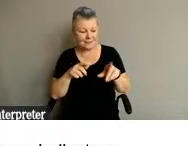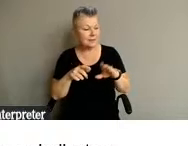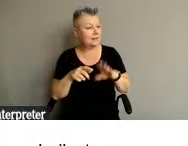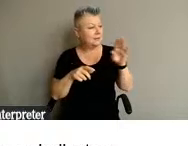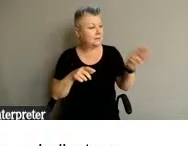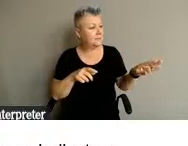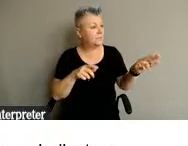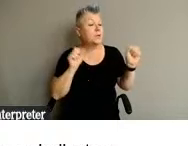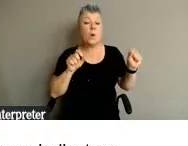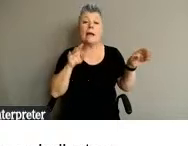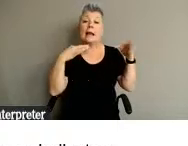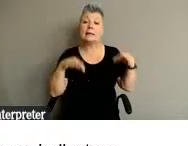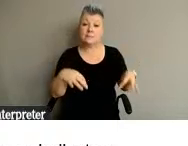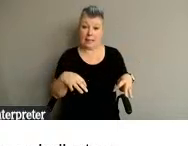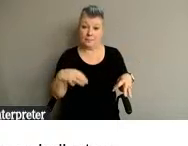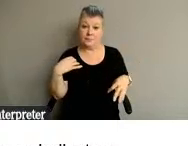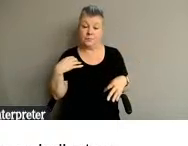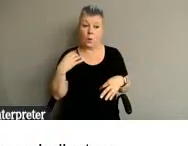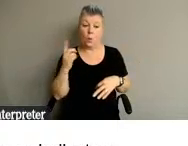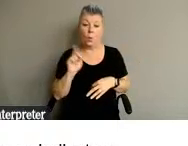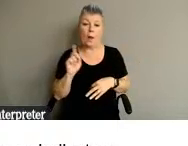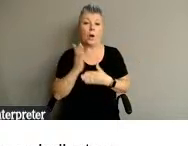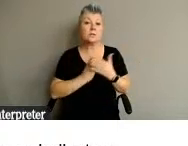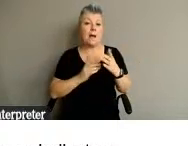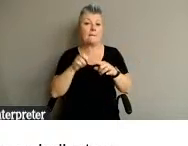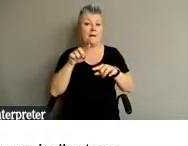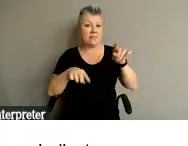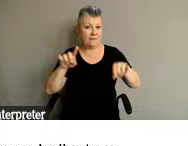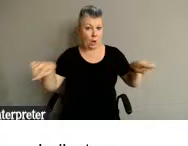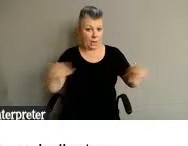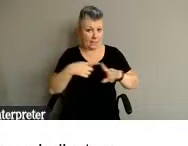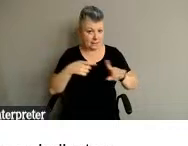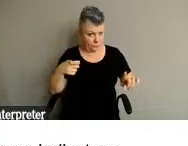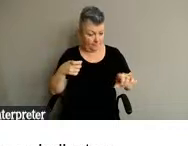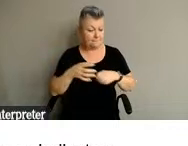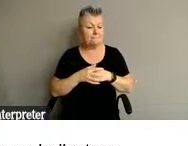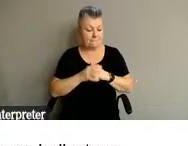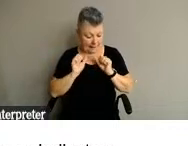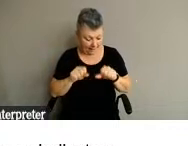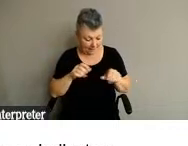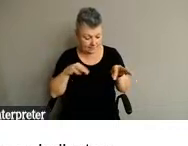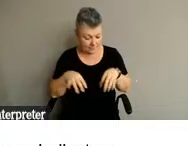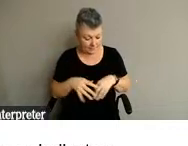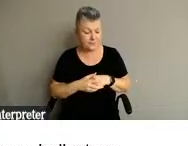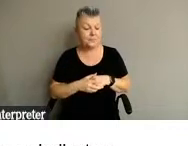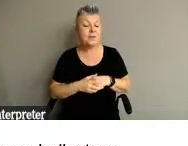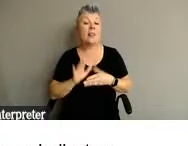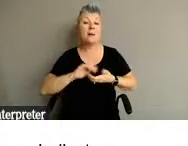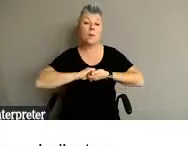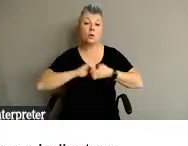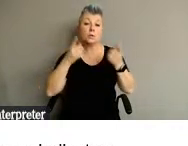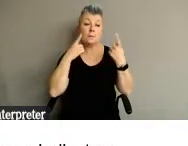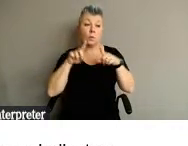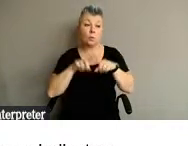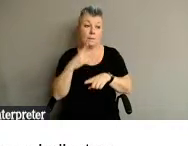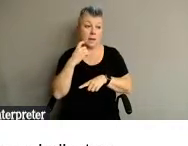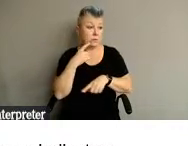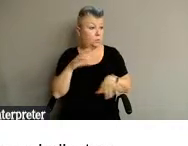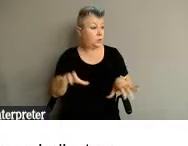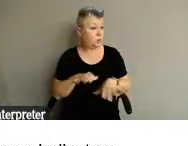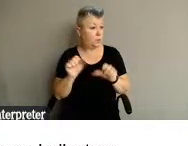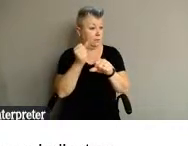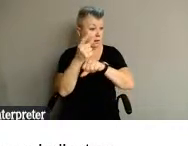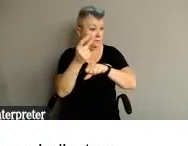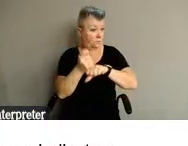So I can explain where some of this variance comes from. The partnership agreement, because we do it